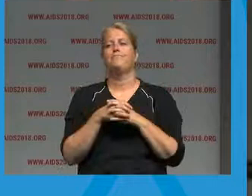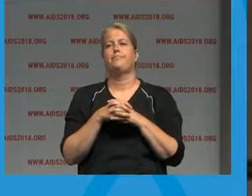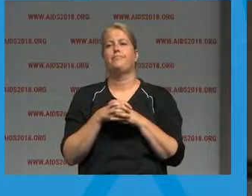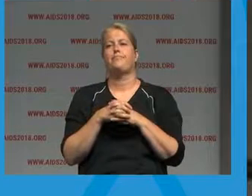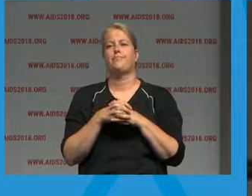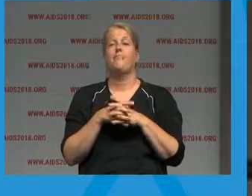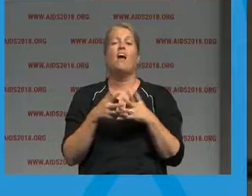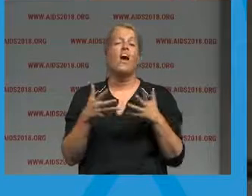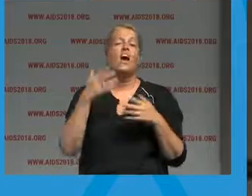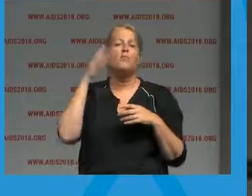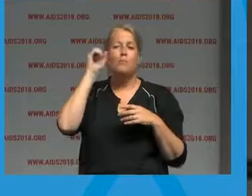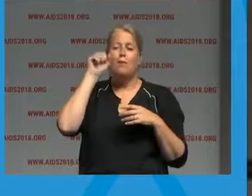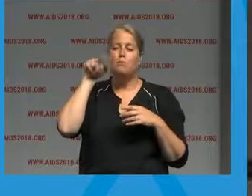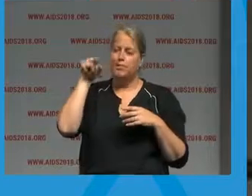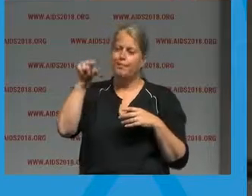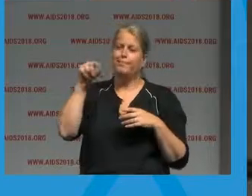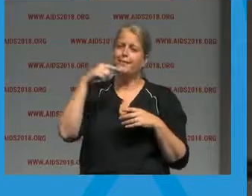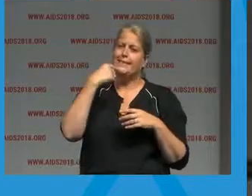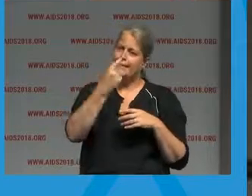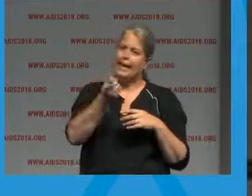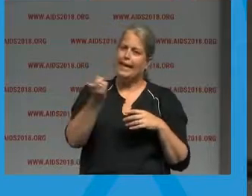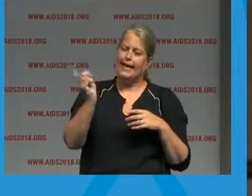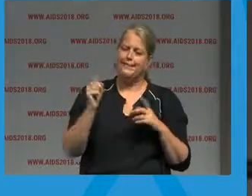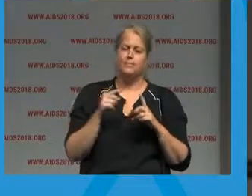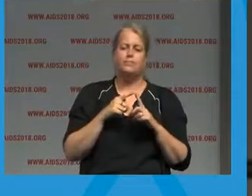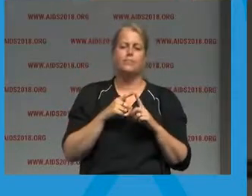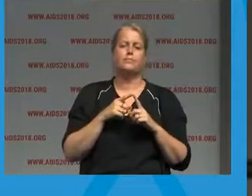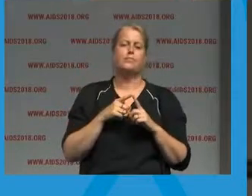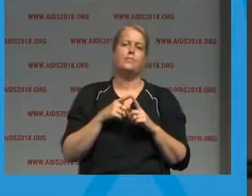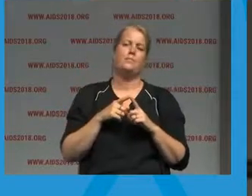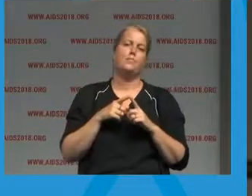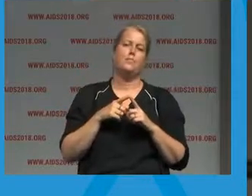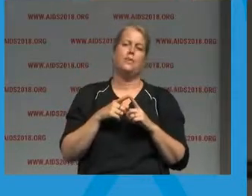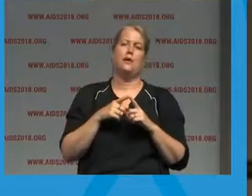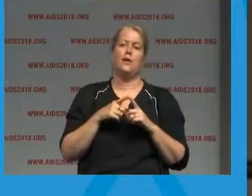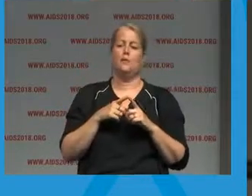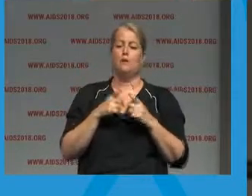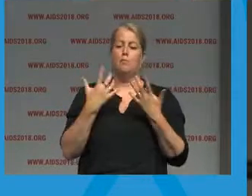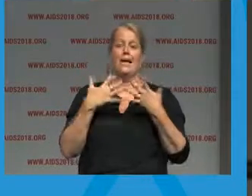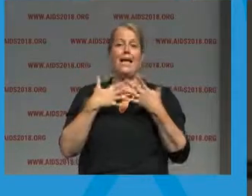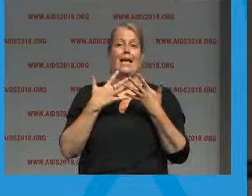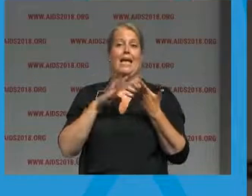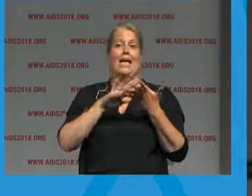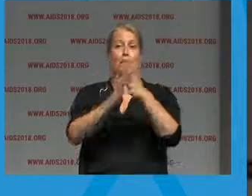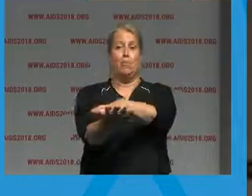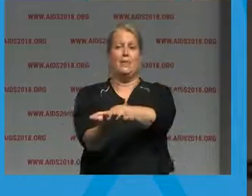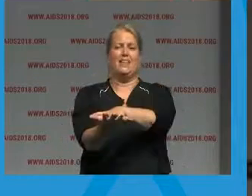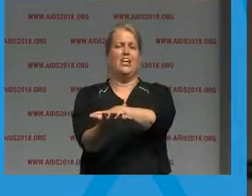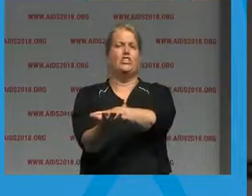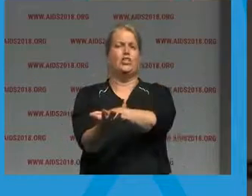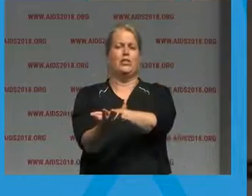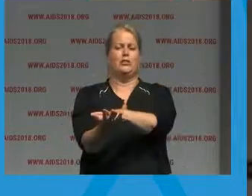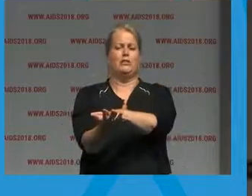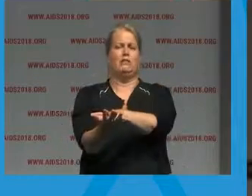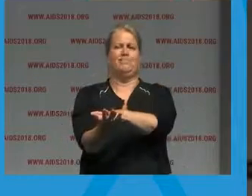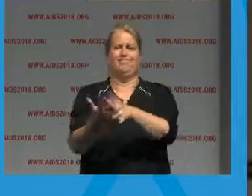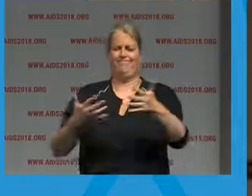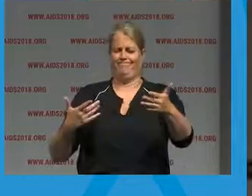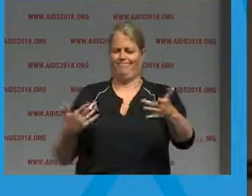I remember you said, what explains, you know, this failure of implementation, this long gap between